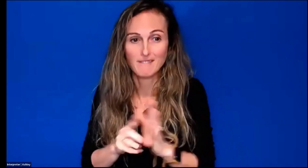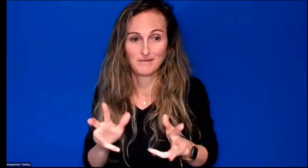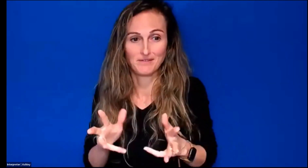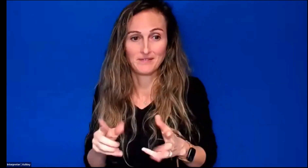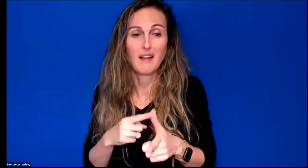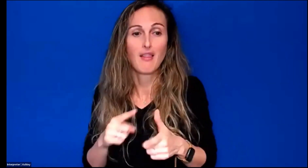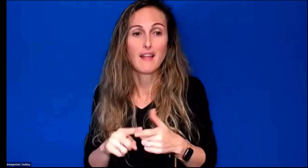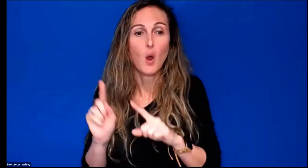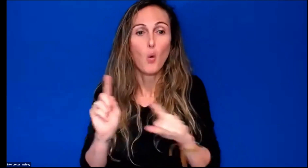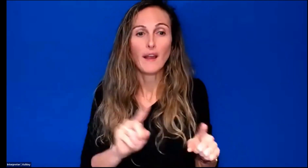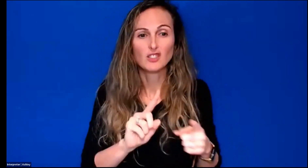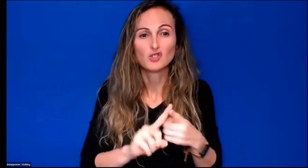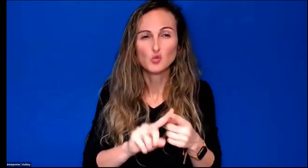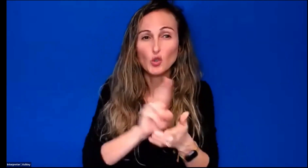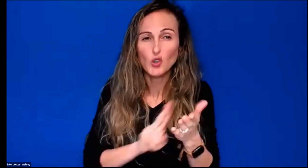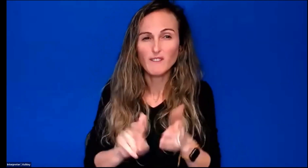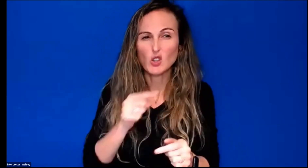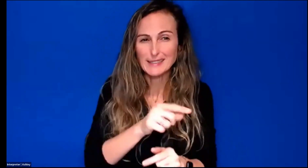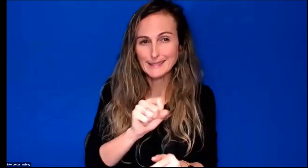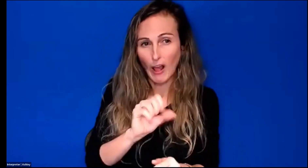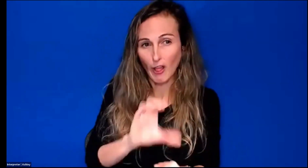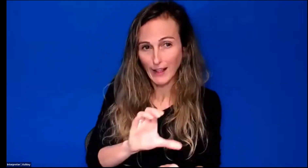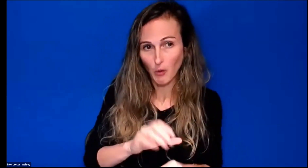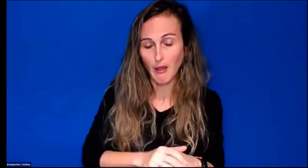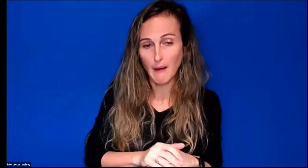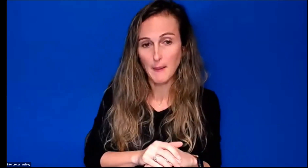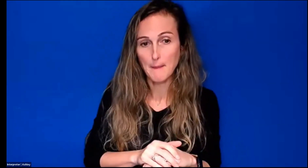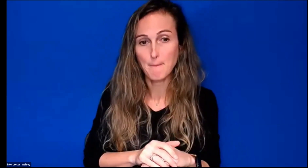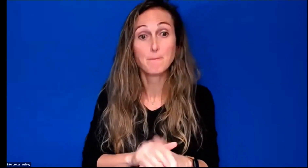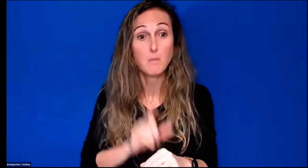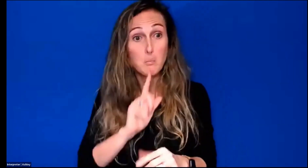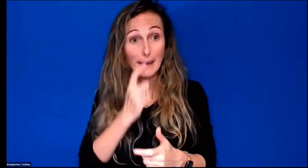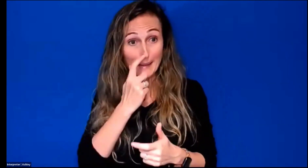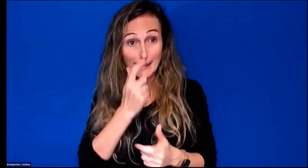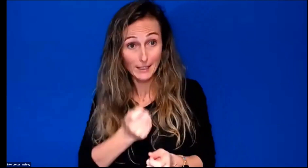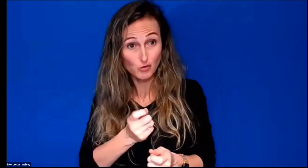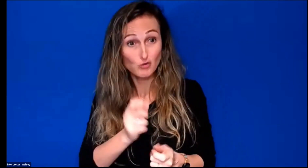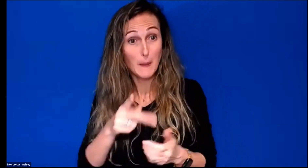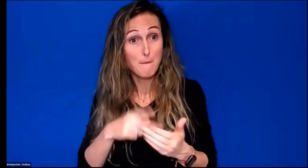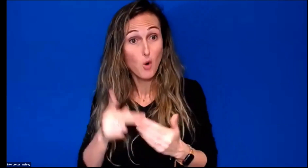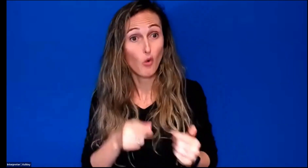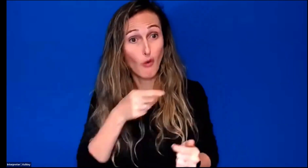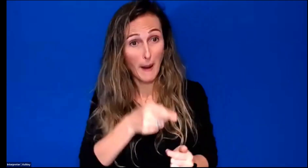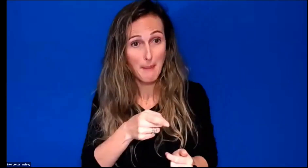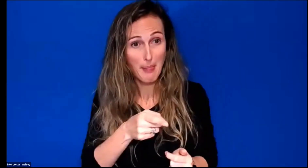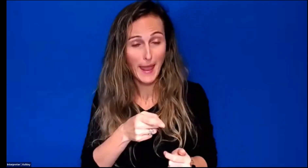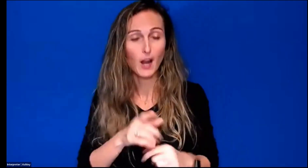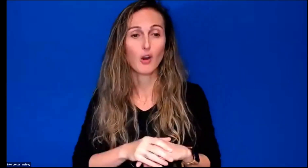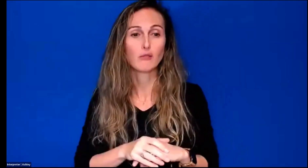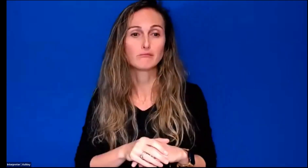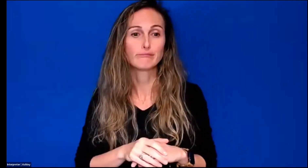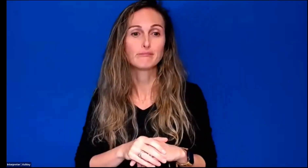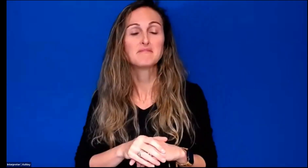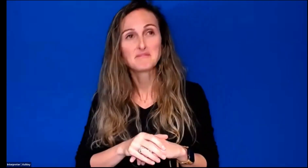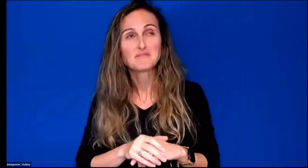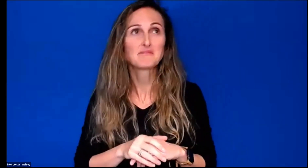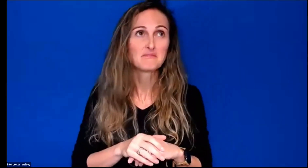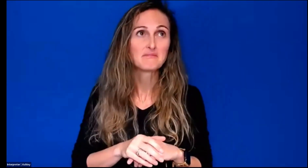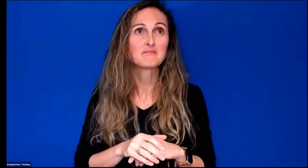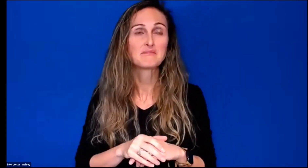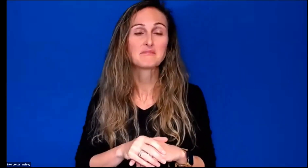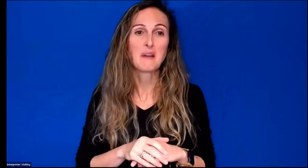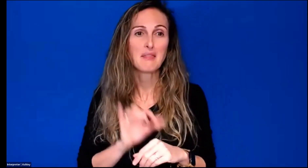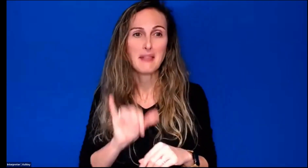South Carolina. Really, I was in a really interesting program, you know. Yeah, I guess that's kind of like the answer to the